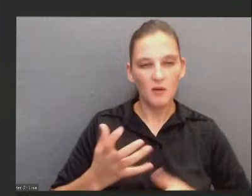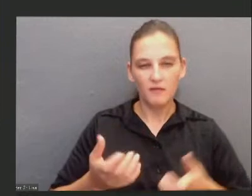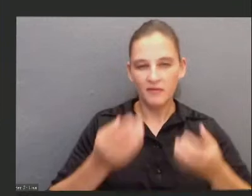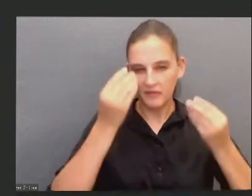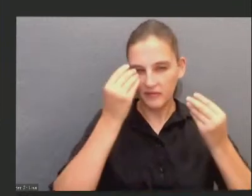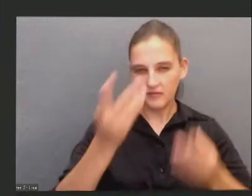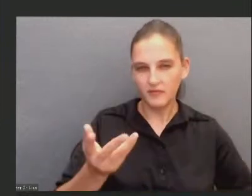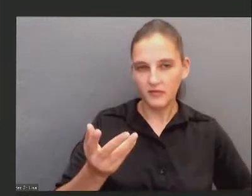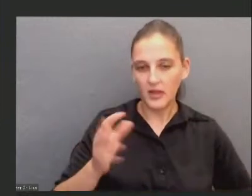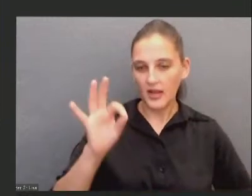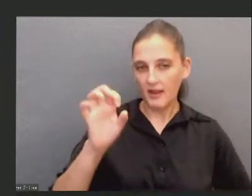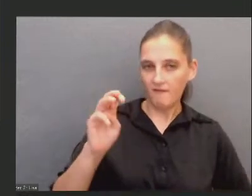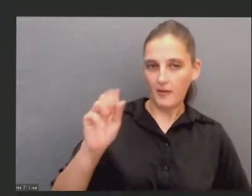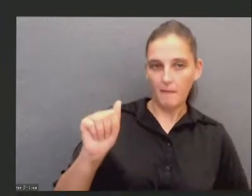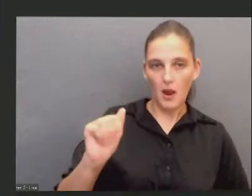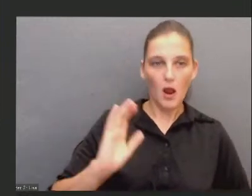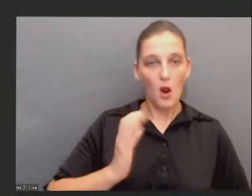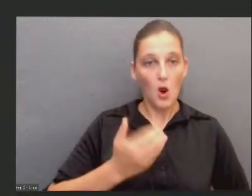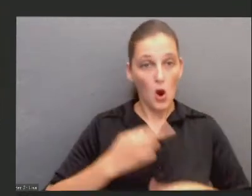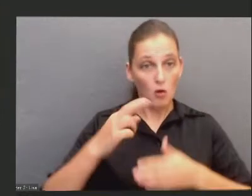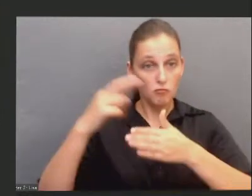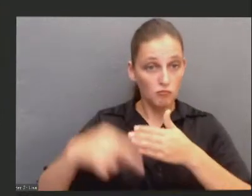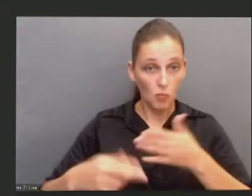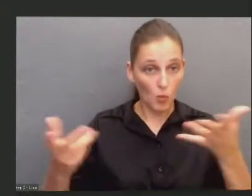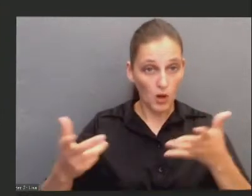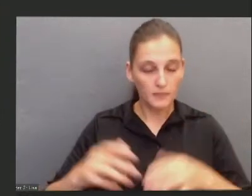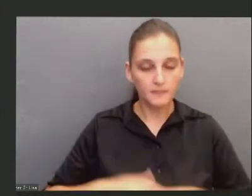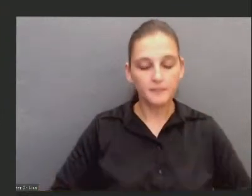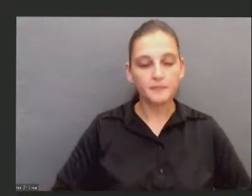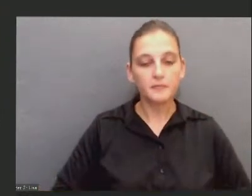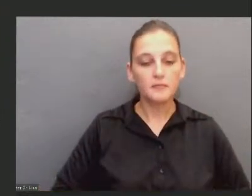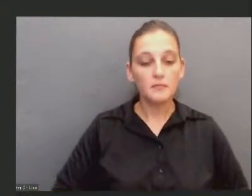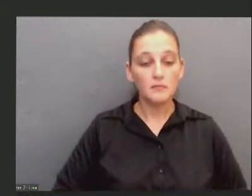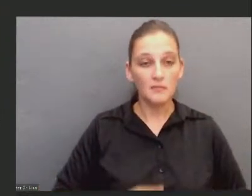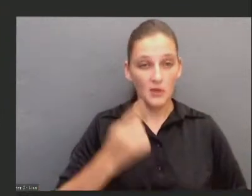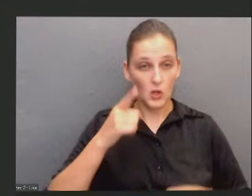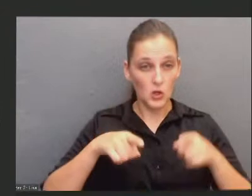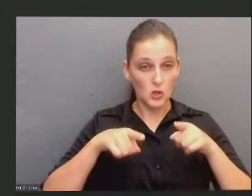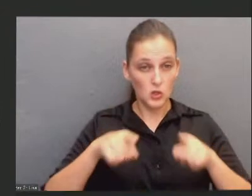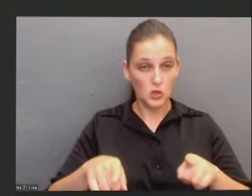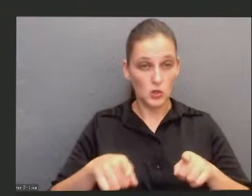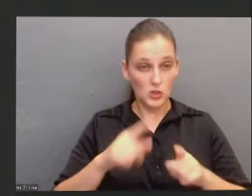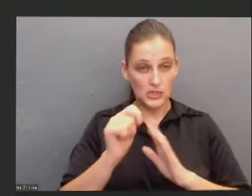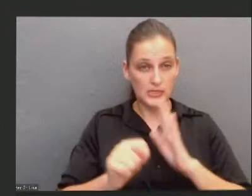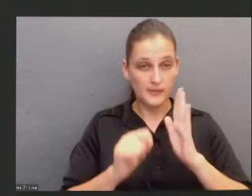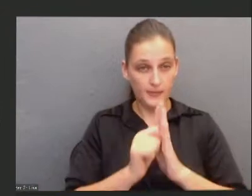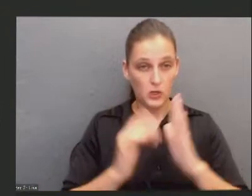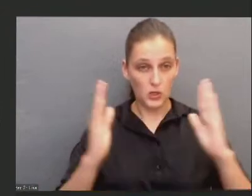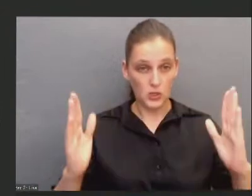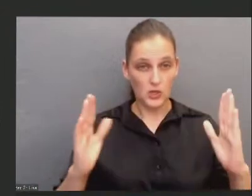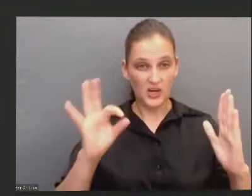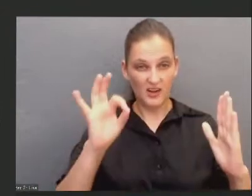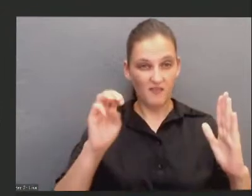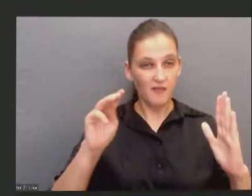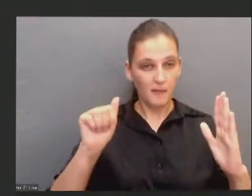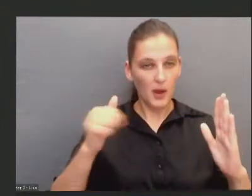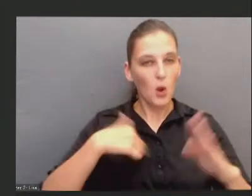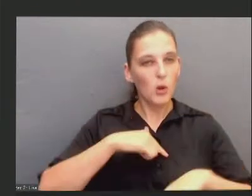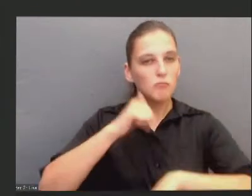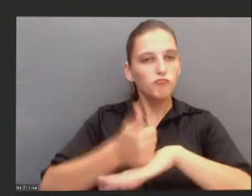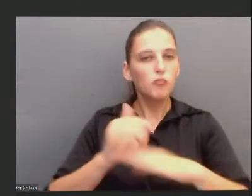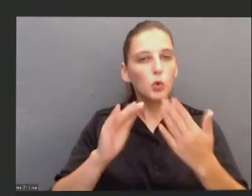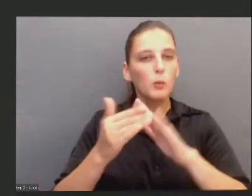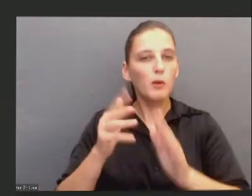that. During the period that FEMA had community vaccination centers, we opened a total